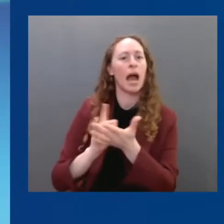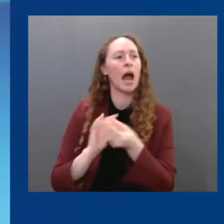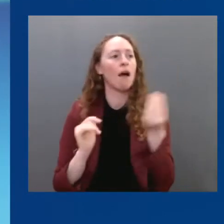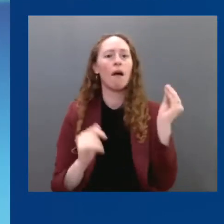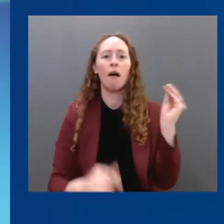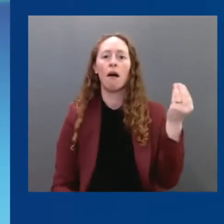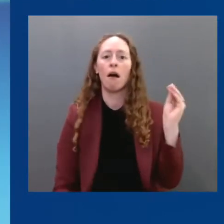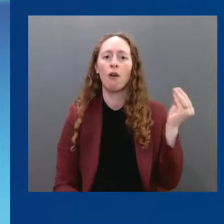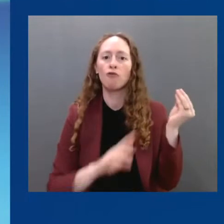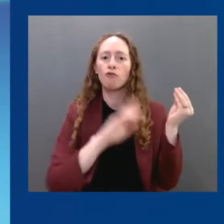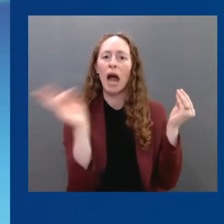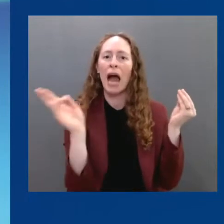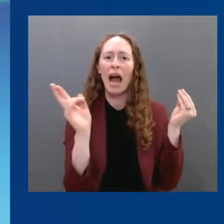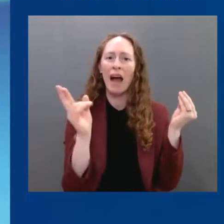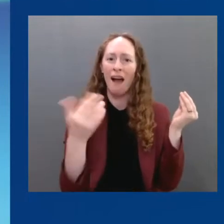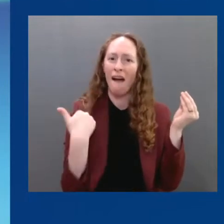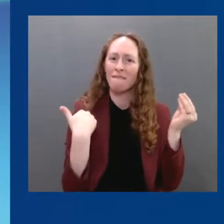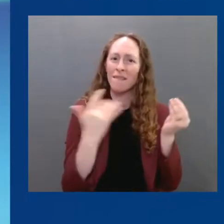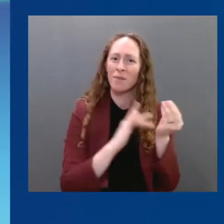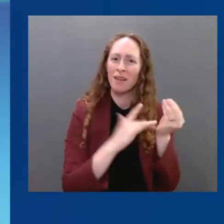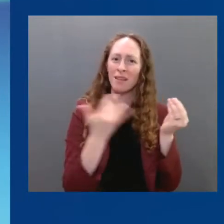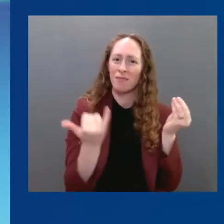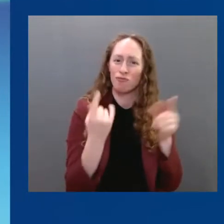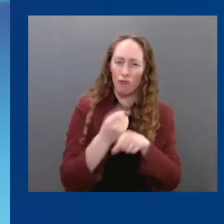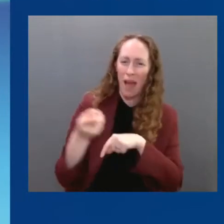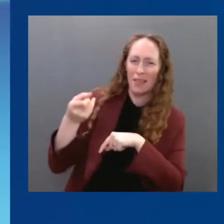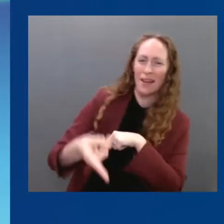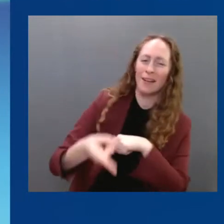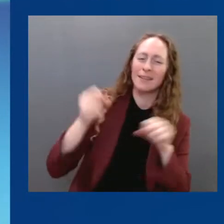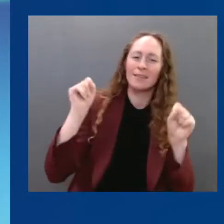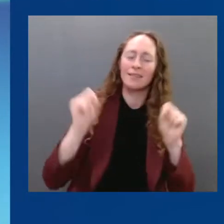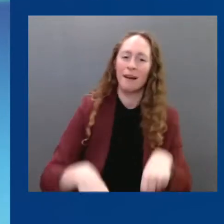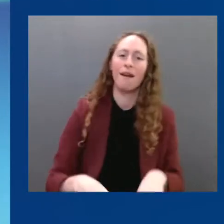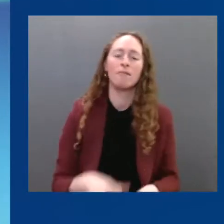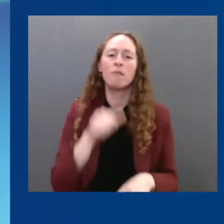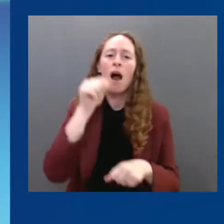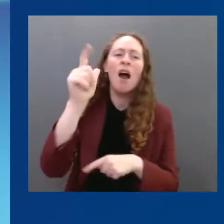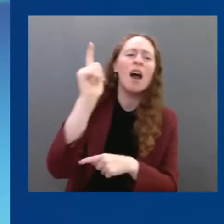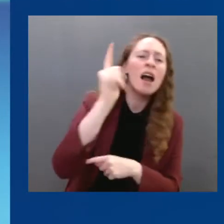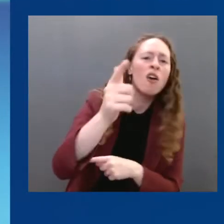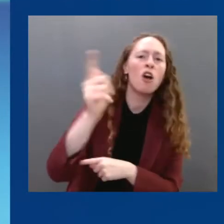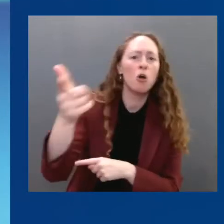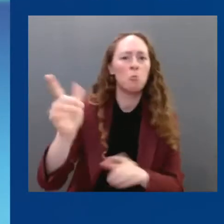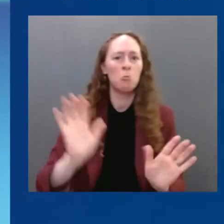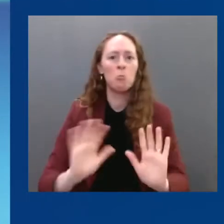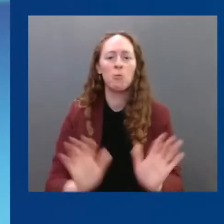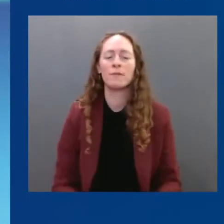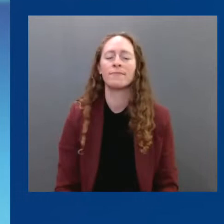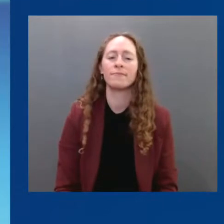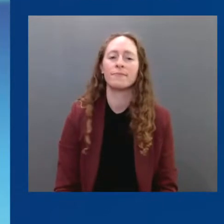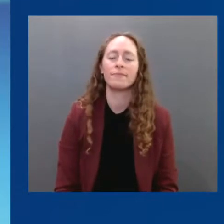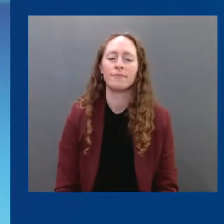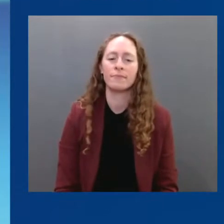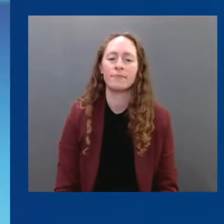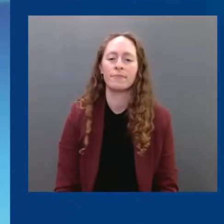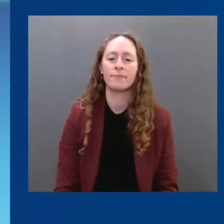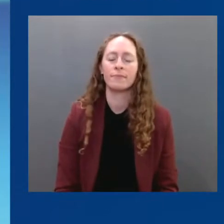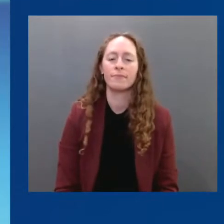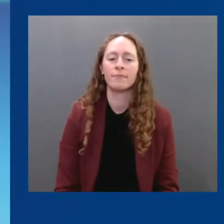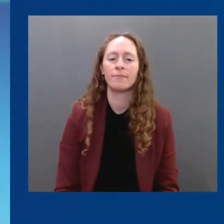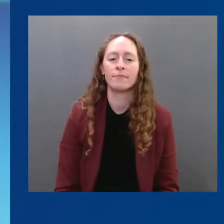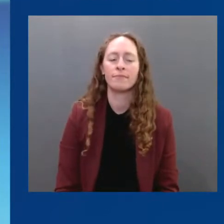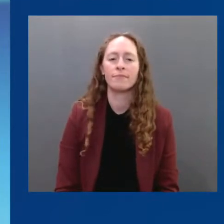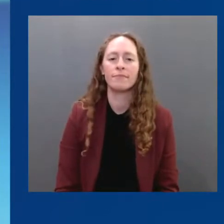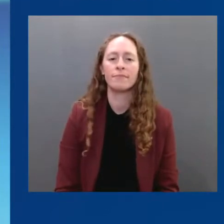please consult your healthcare provider about your eligibility for treatments. Or please visit COVID.gov to find a test to